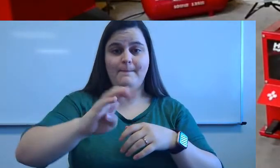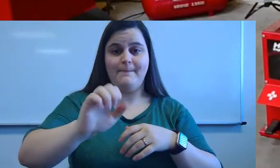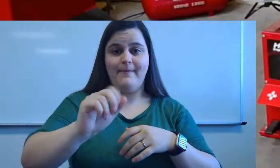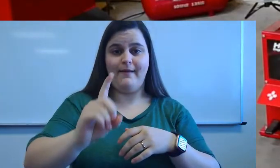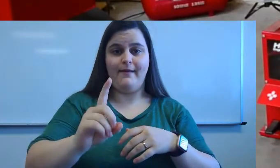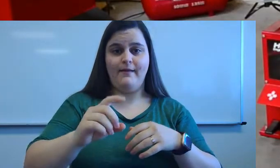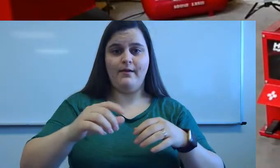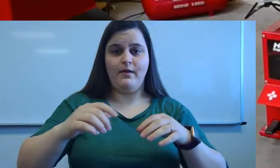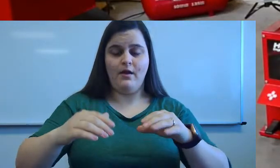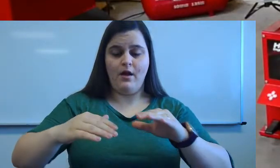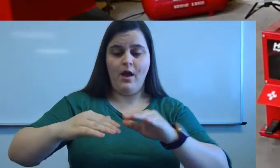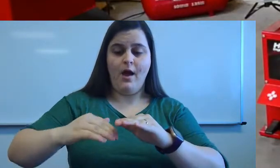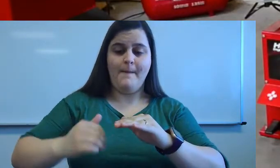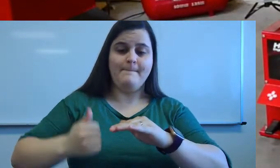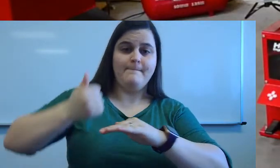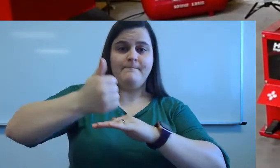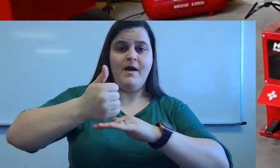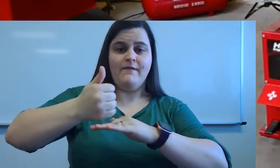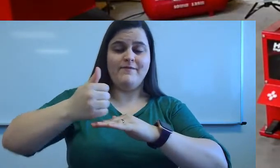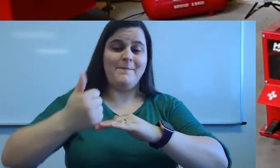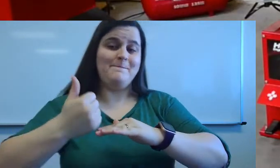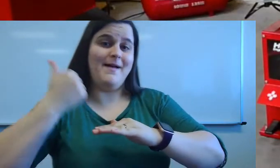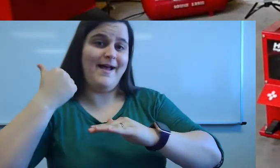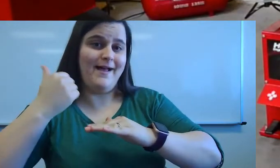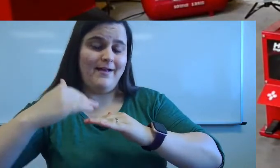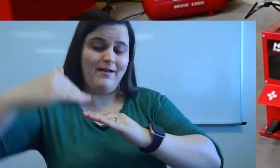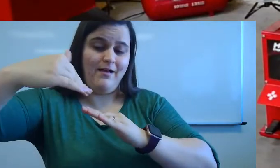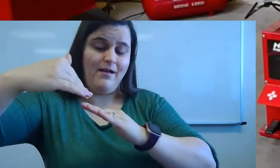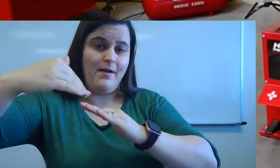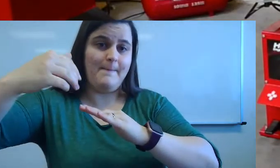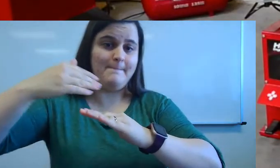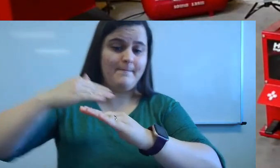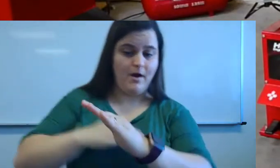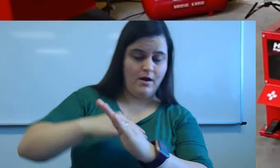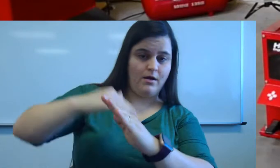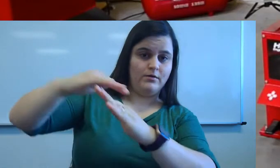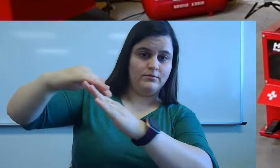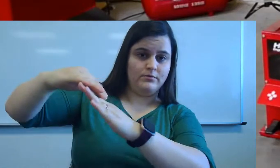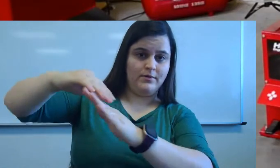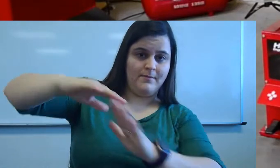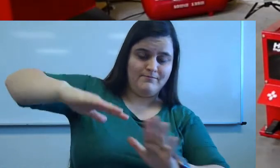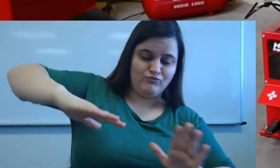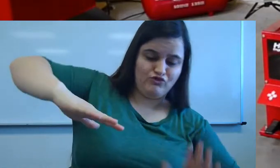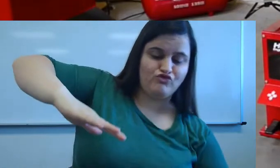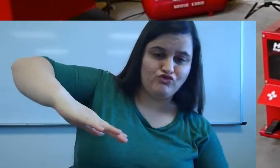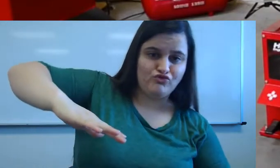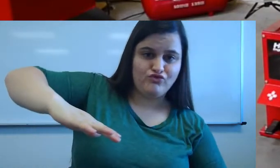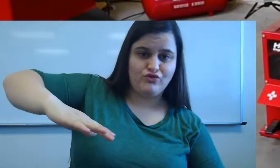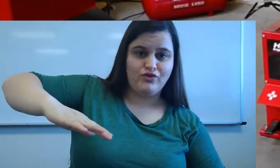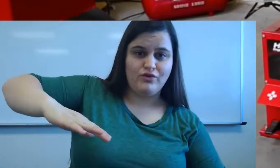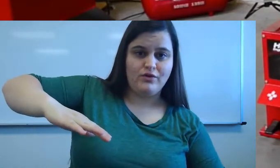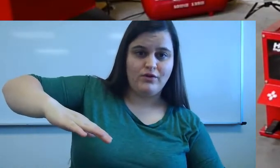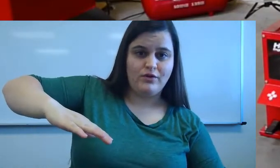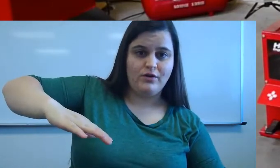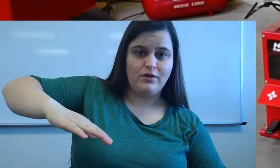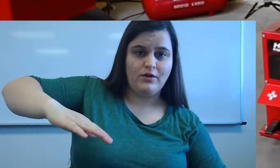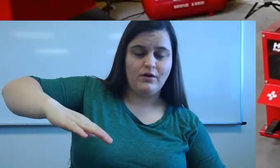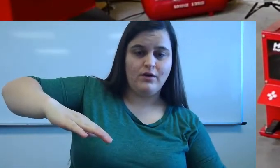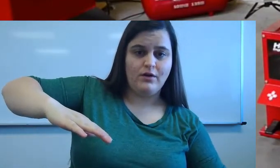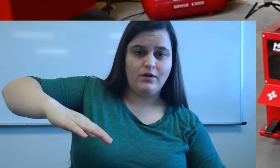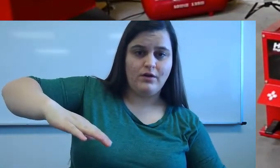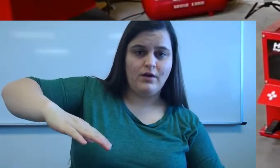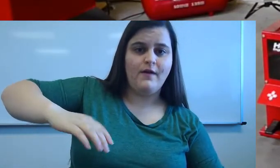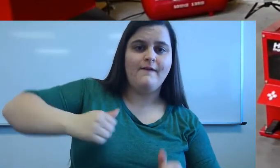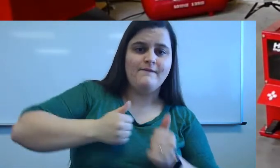bead, put it above the back of the duck and below its head. I'm going to push down on the lever going clockwise